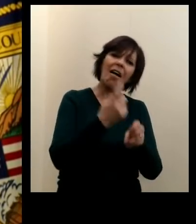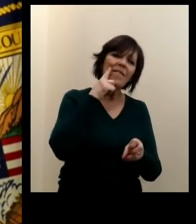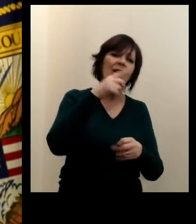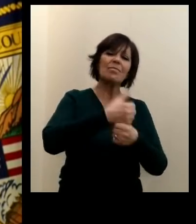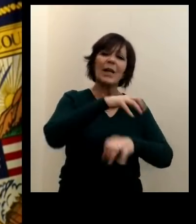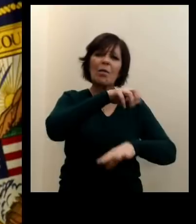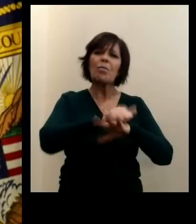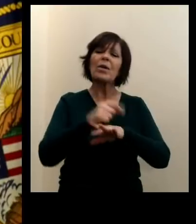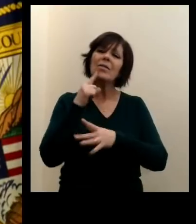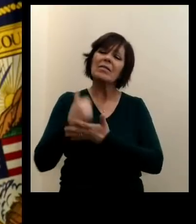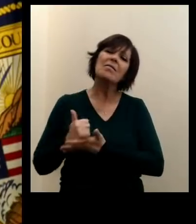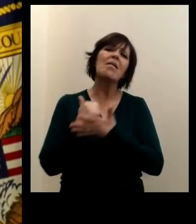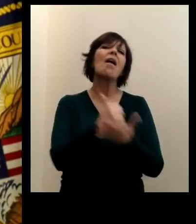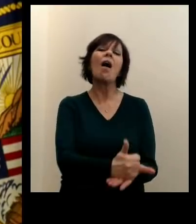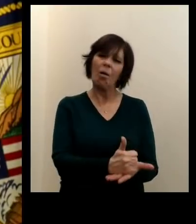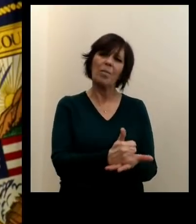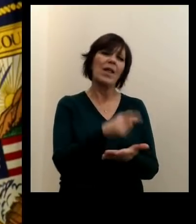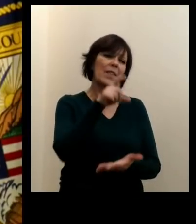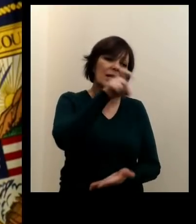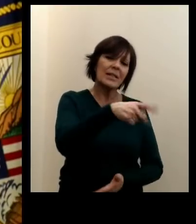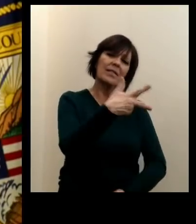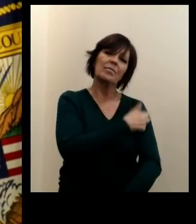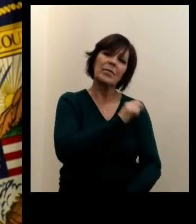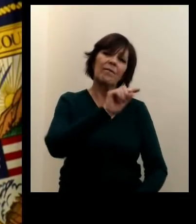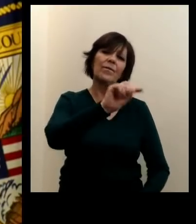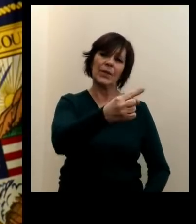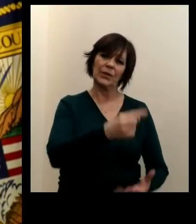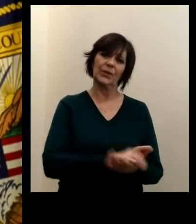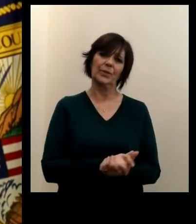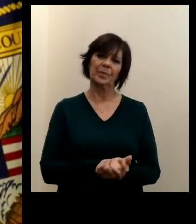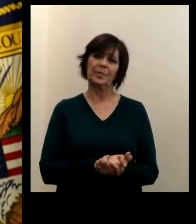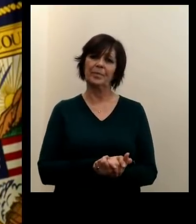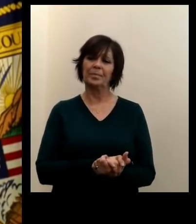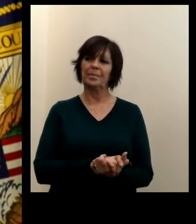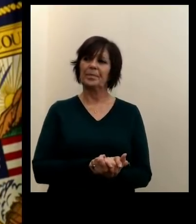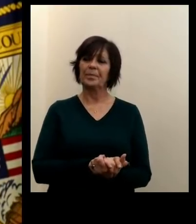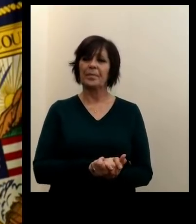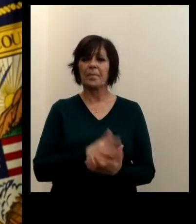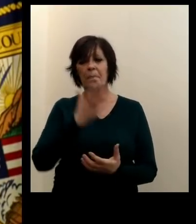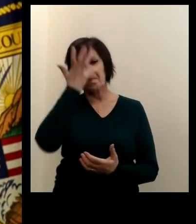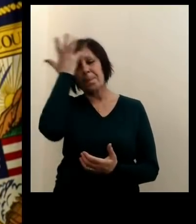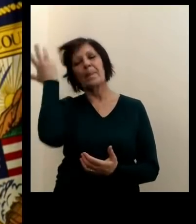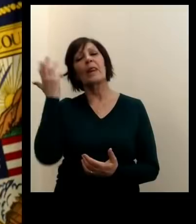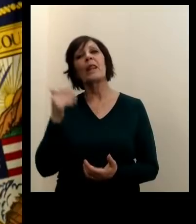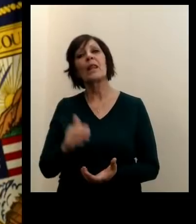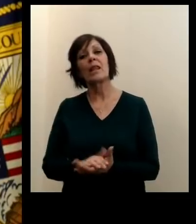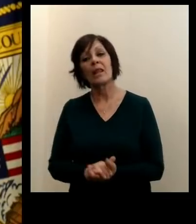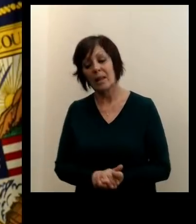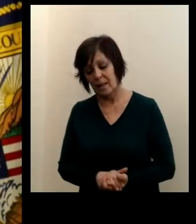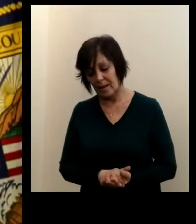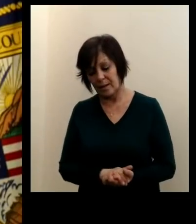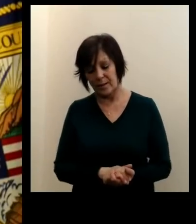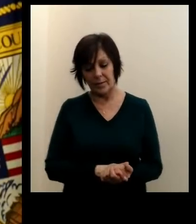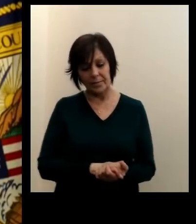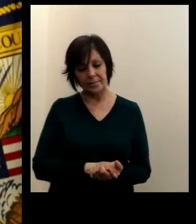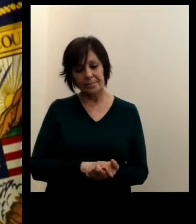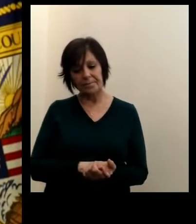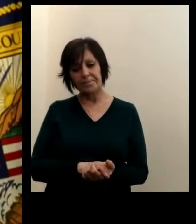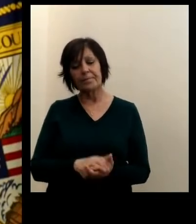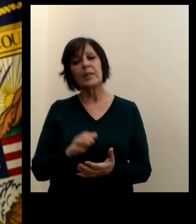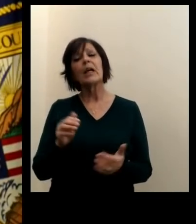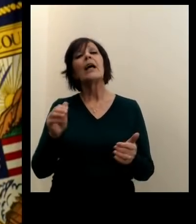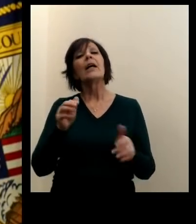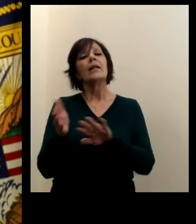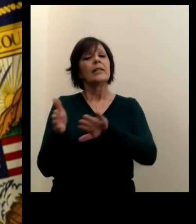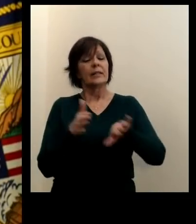the mechanisms that exist to get a vaccine appointment scheduled as compared to someone who knows how to do it and can do it just like that. And then with